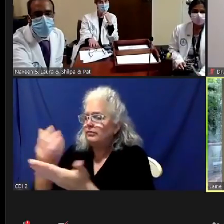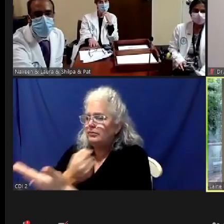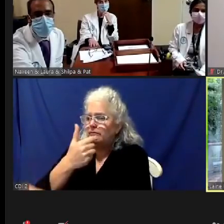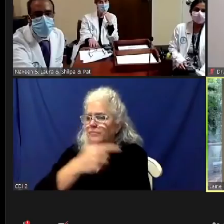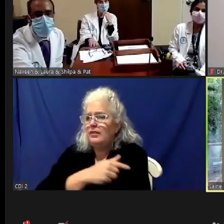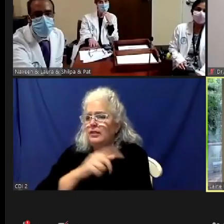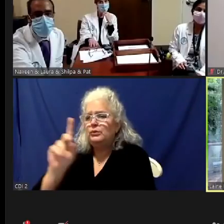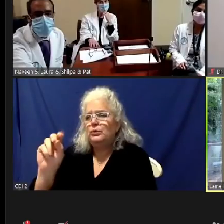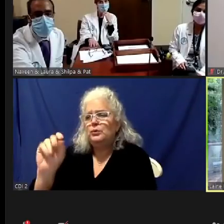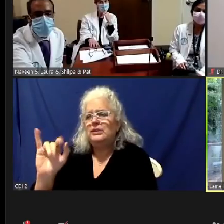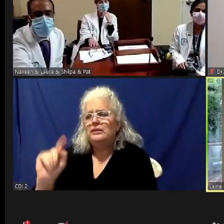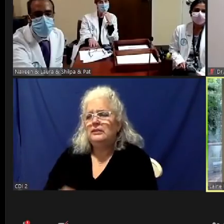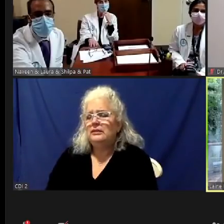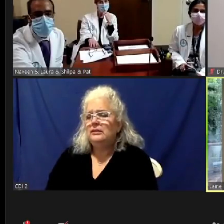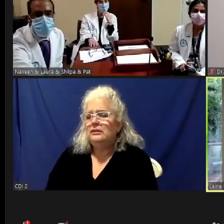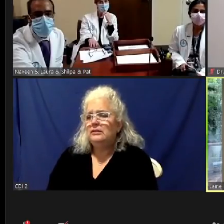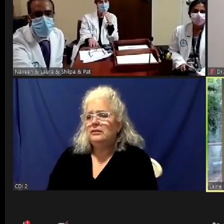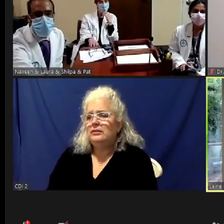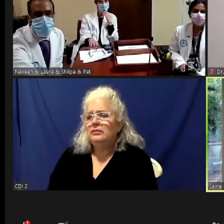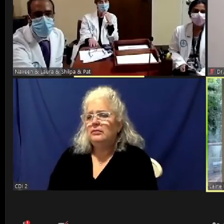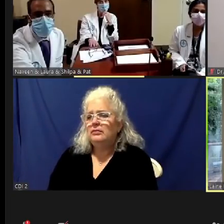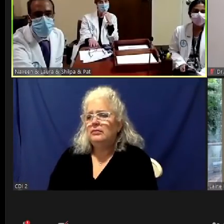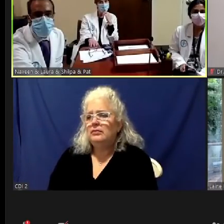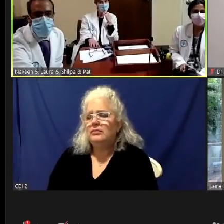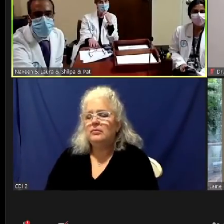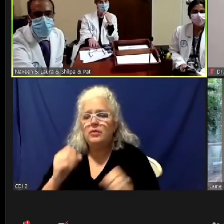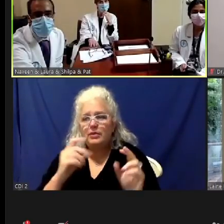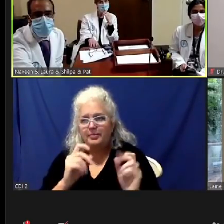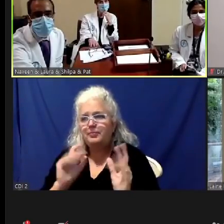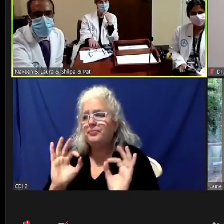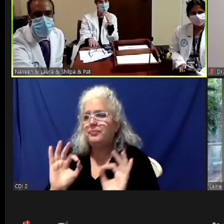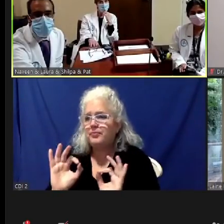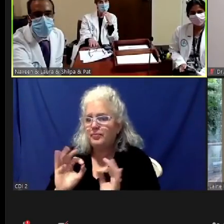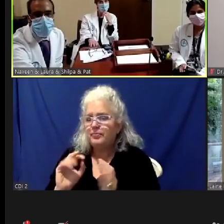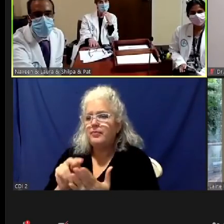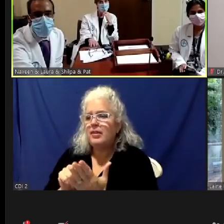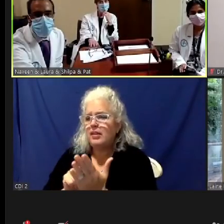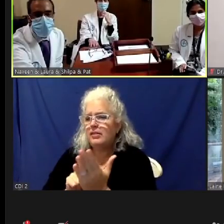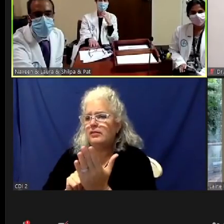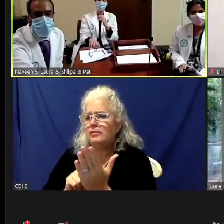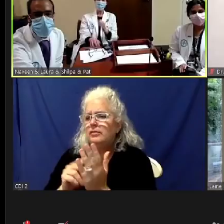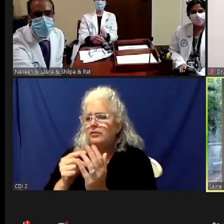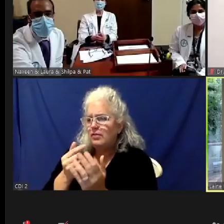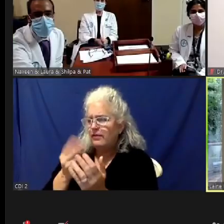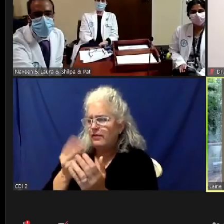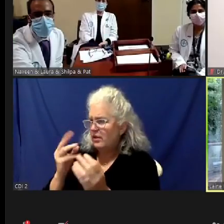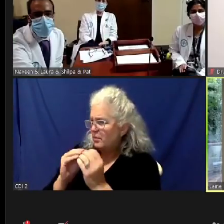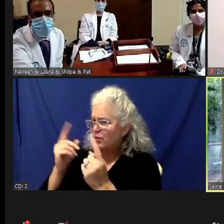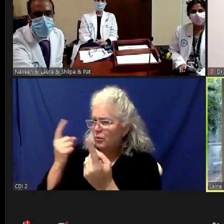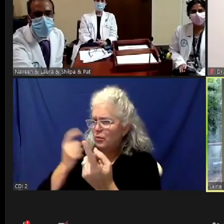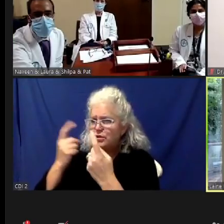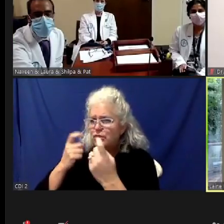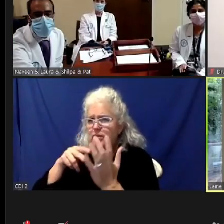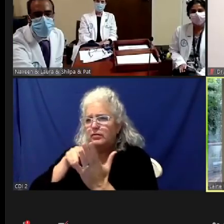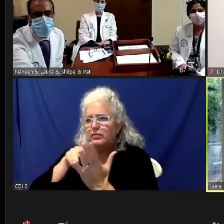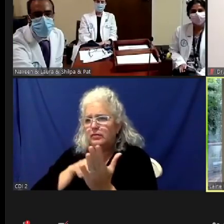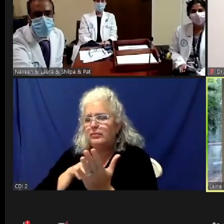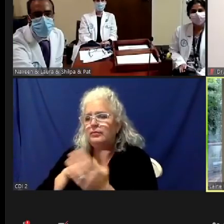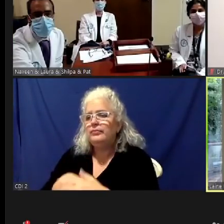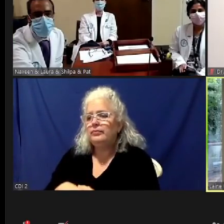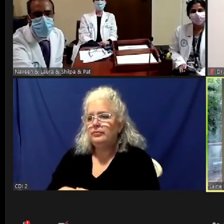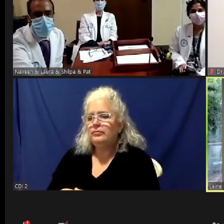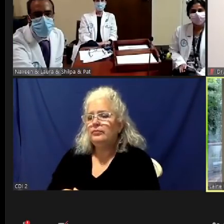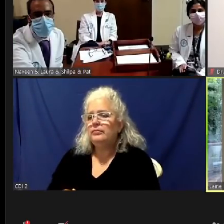have a few more questions about the, let me see here. Actually, we have a few questions for Chief